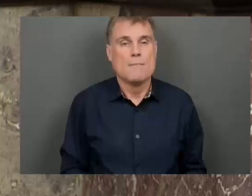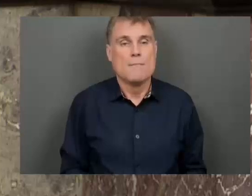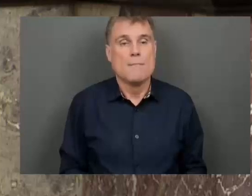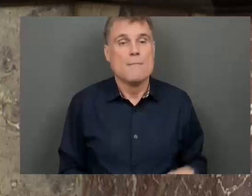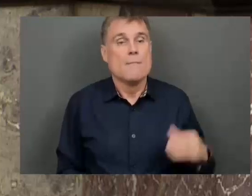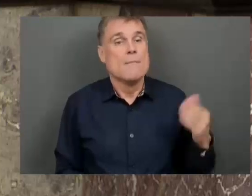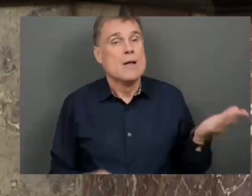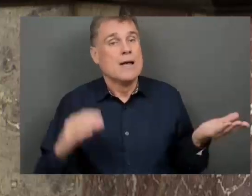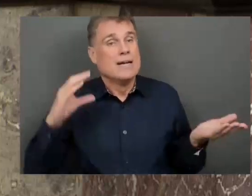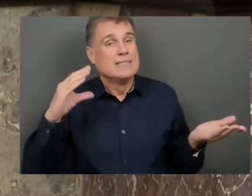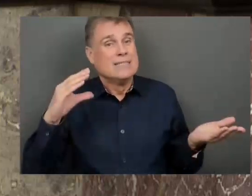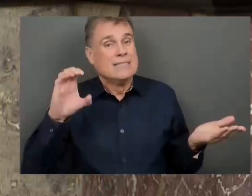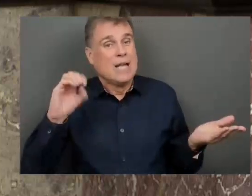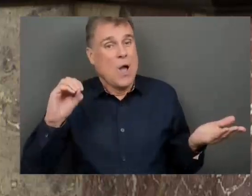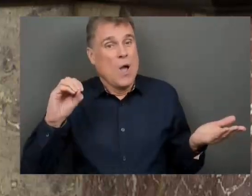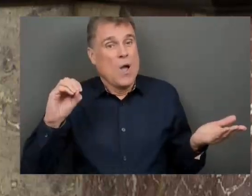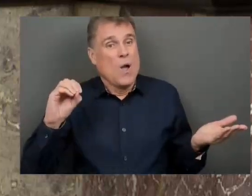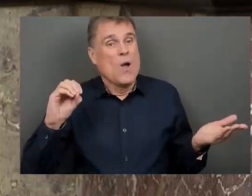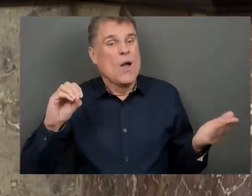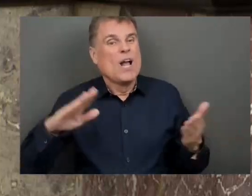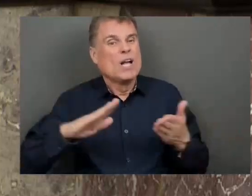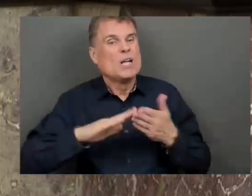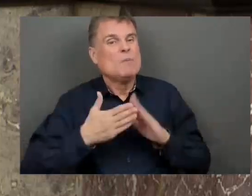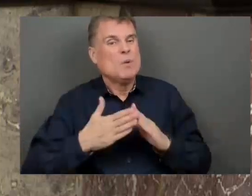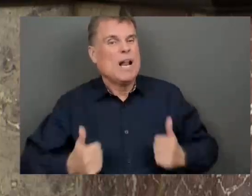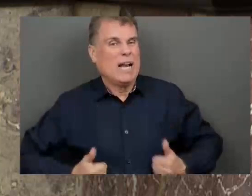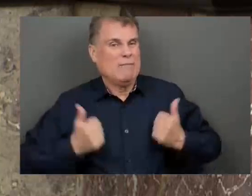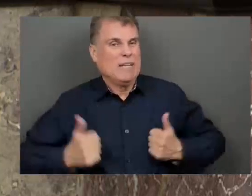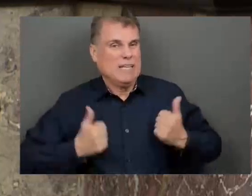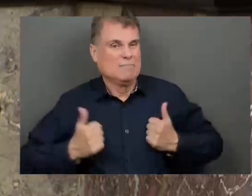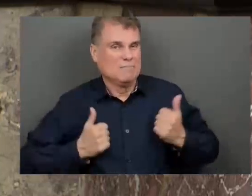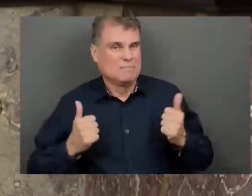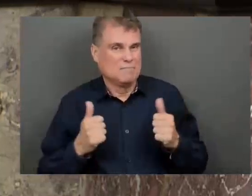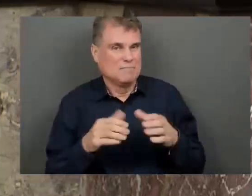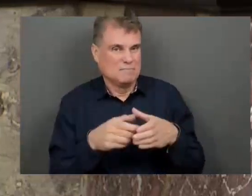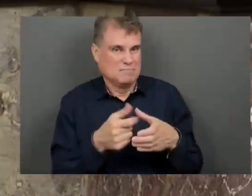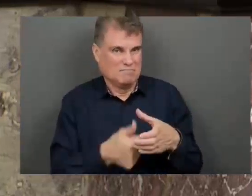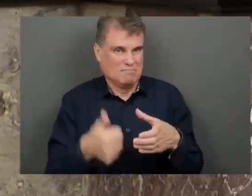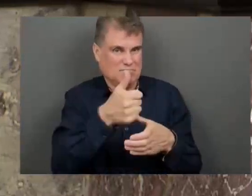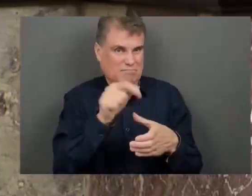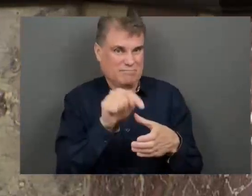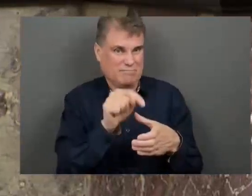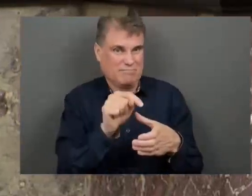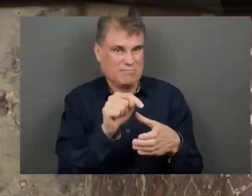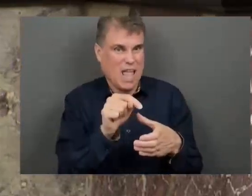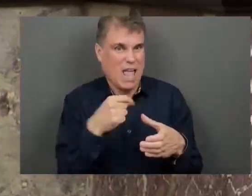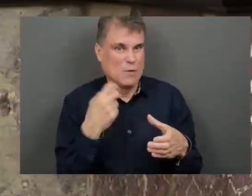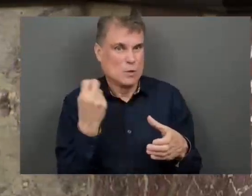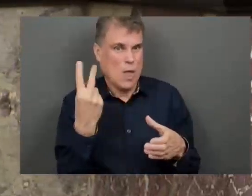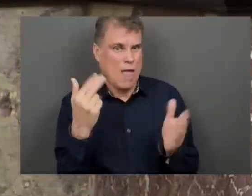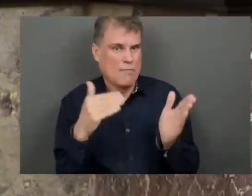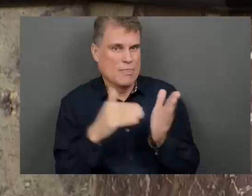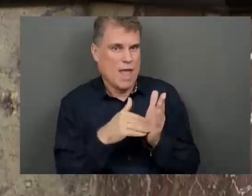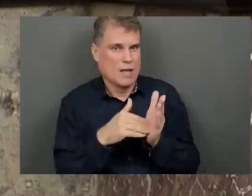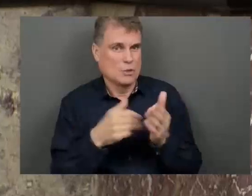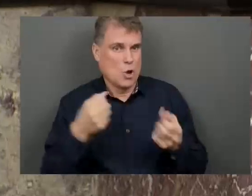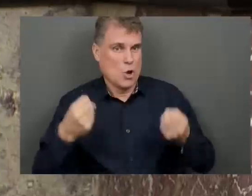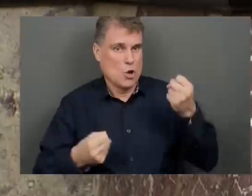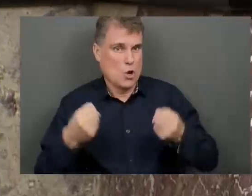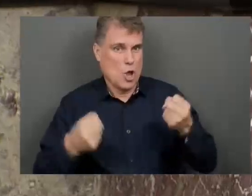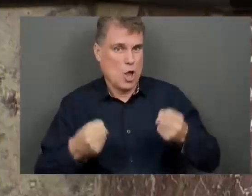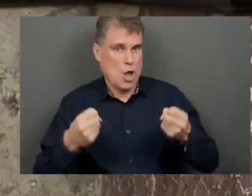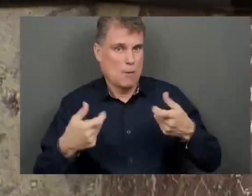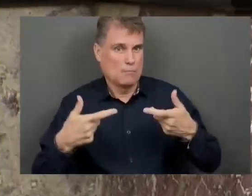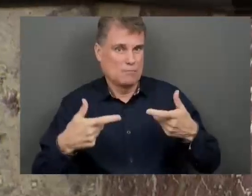gets a $12,000 vehicle allowance on top of a $300,000 salary. All the while, families